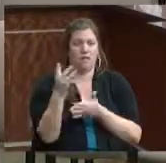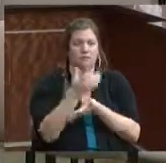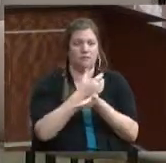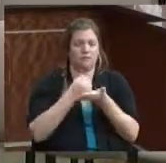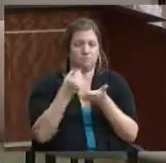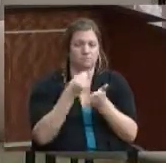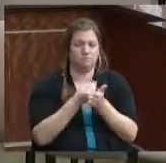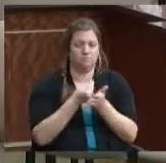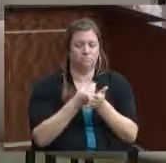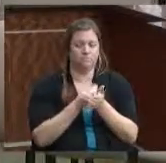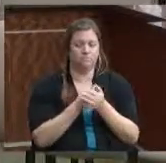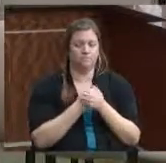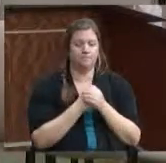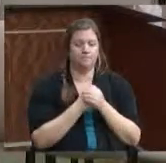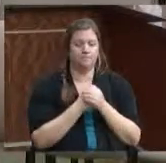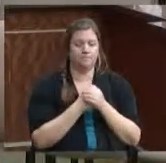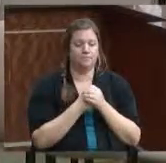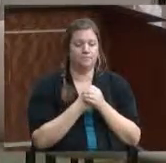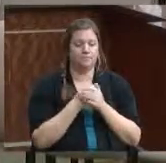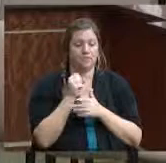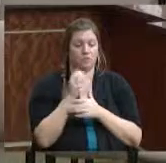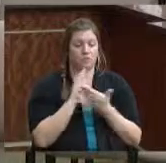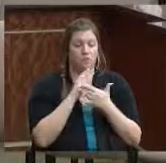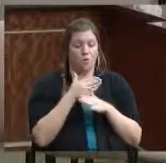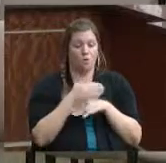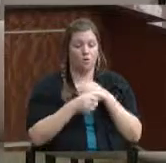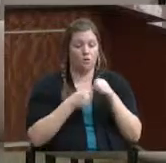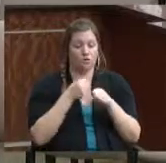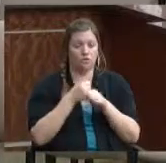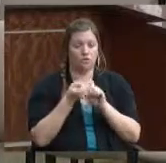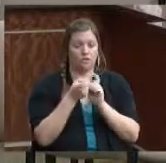collection shortfalls. So the overall change is an increase of